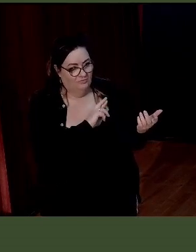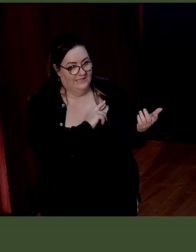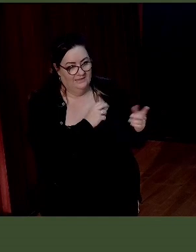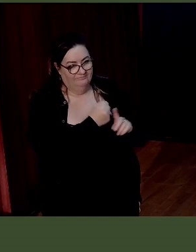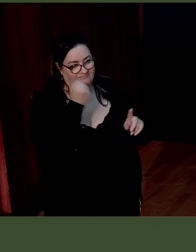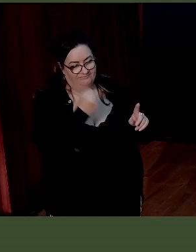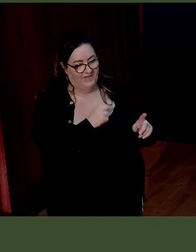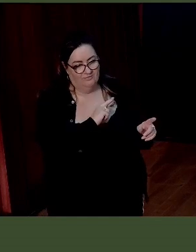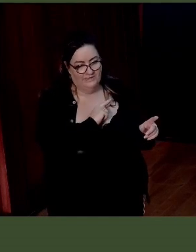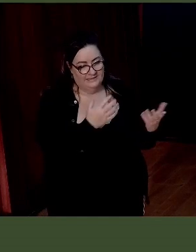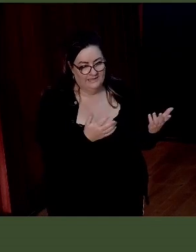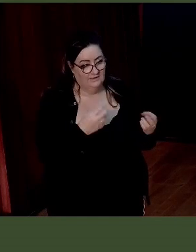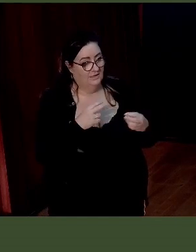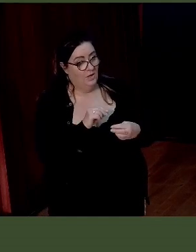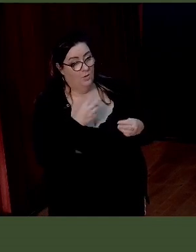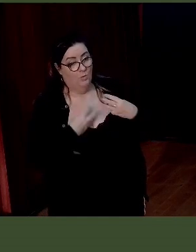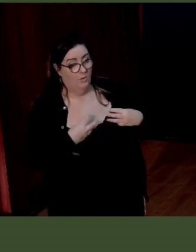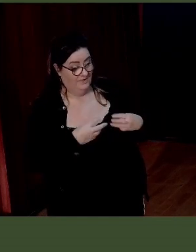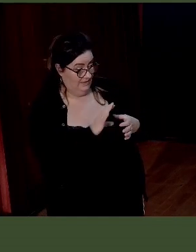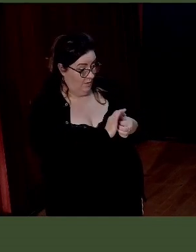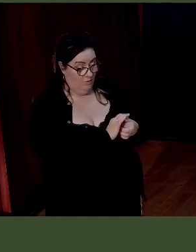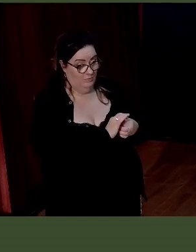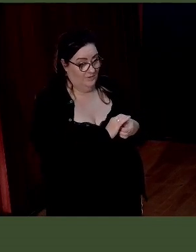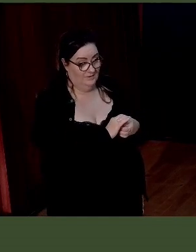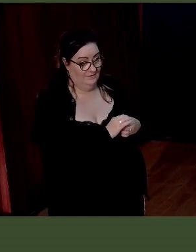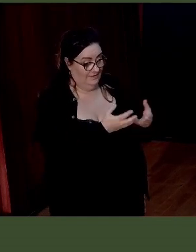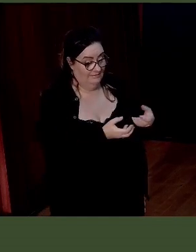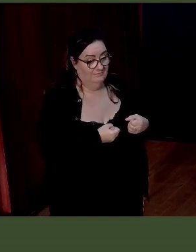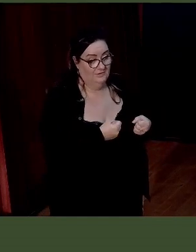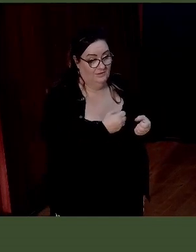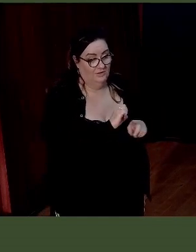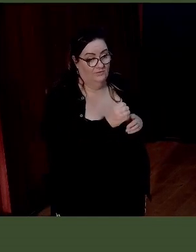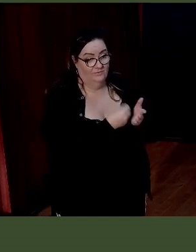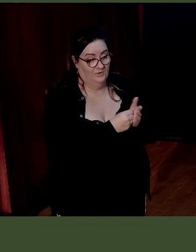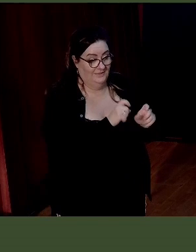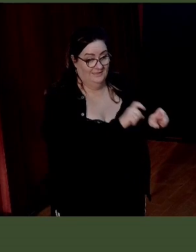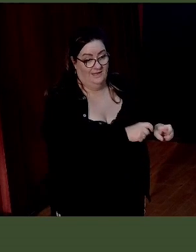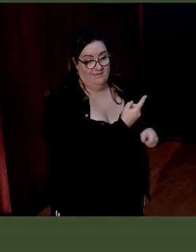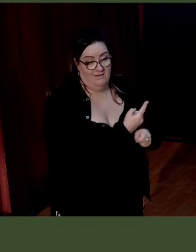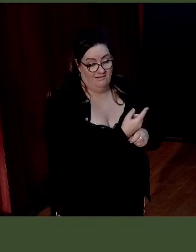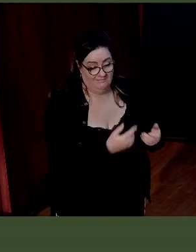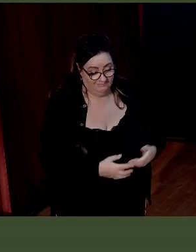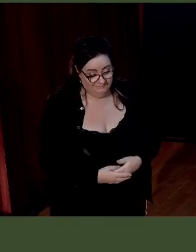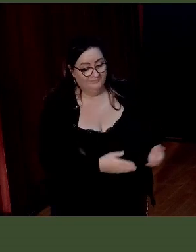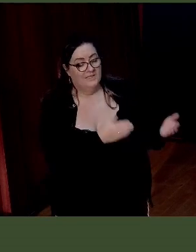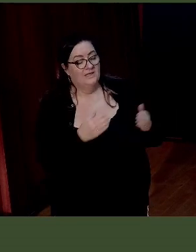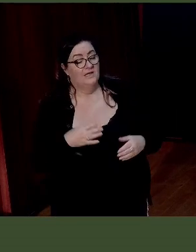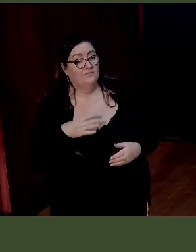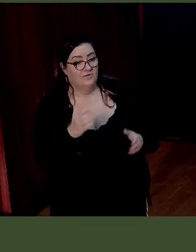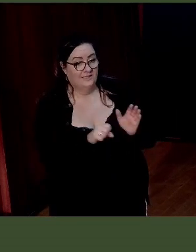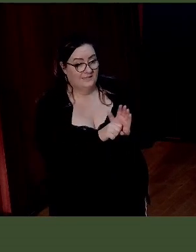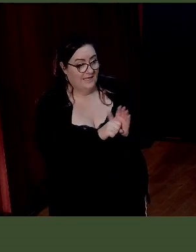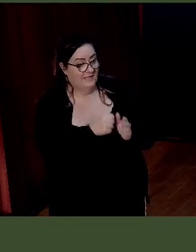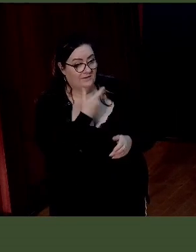real impact, and no woman in the home was getting enough money really to stay there. A free state in which the prescribed